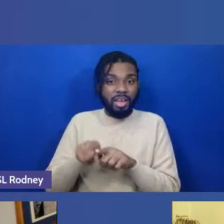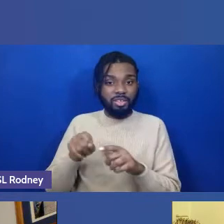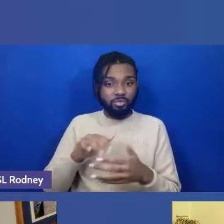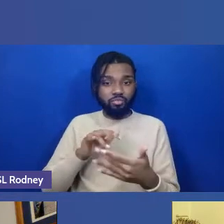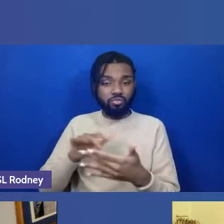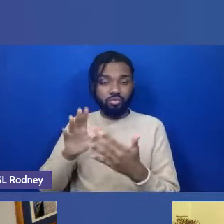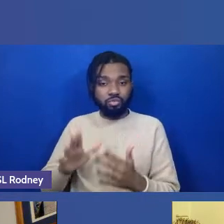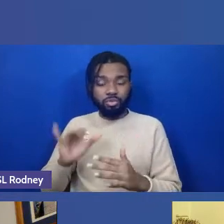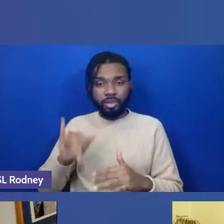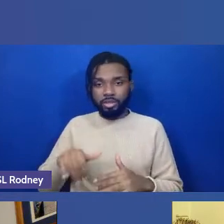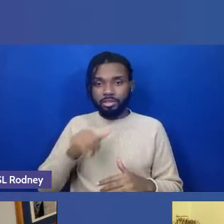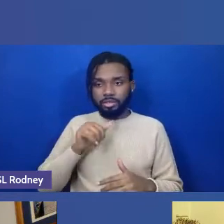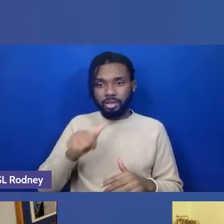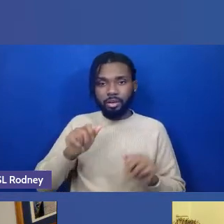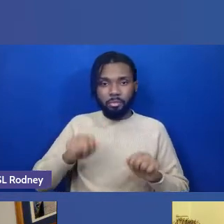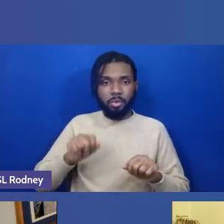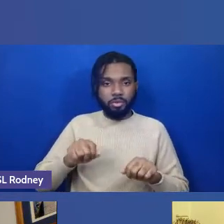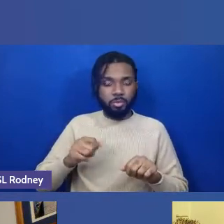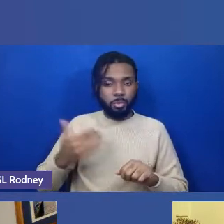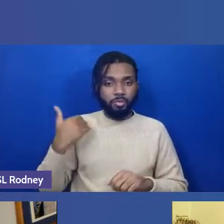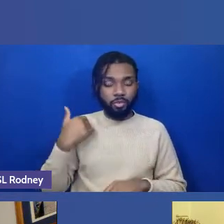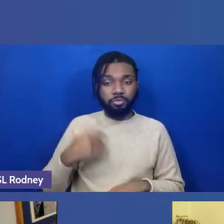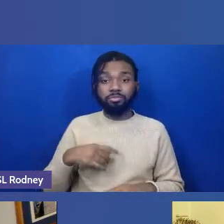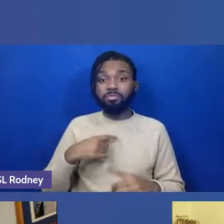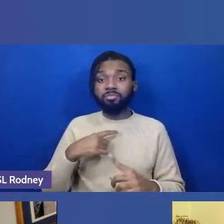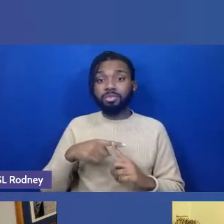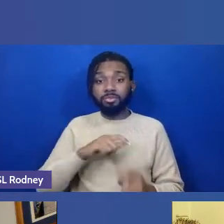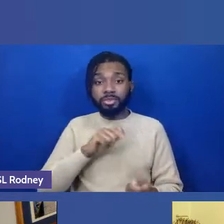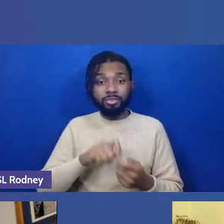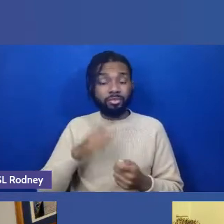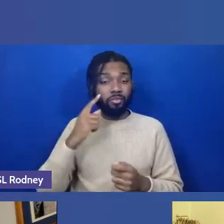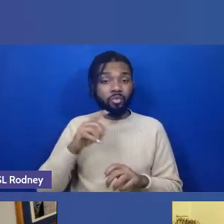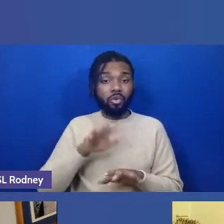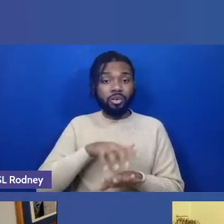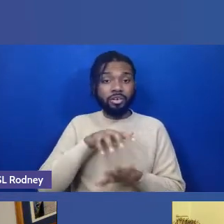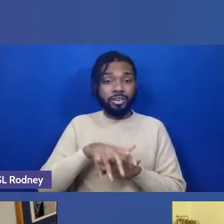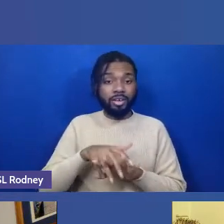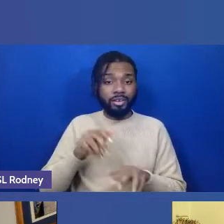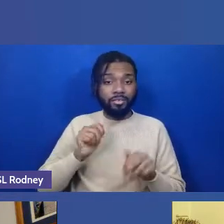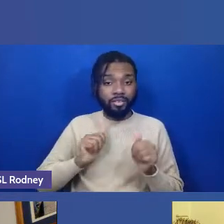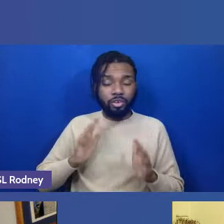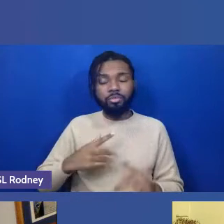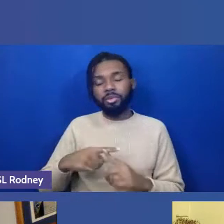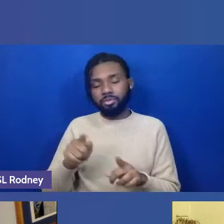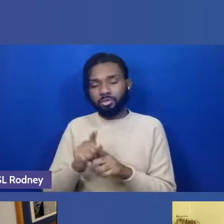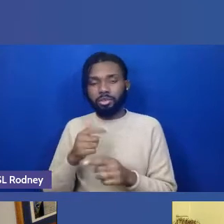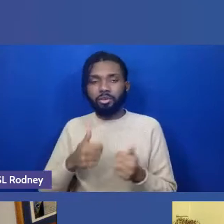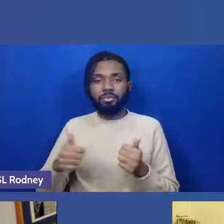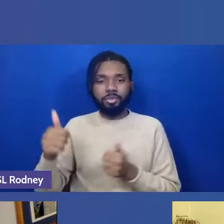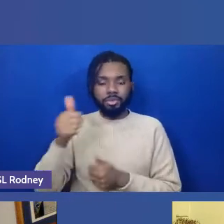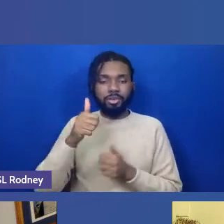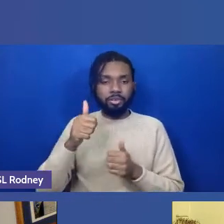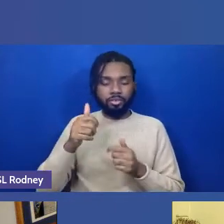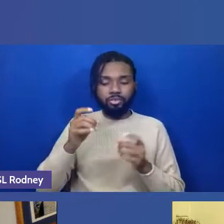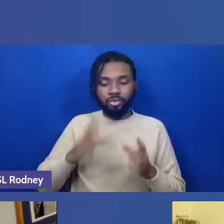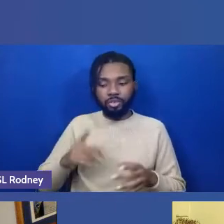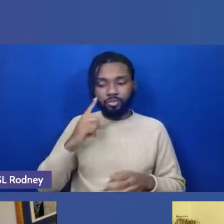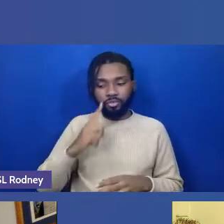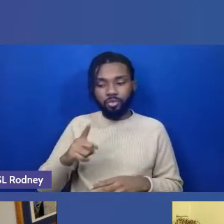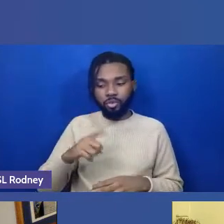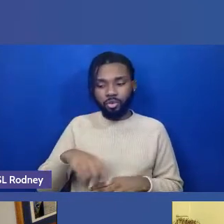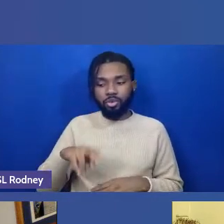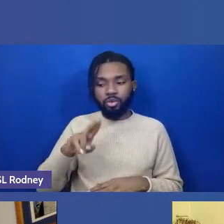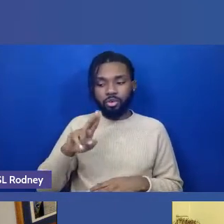never been possible before. In addition to that, for Native theater, and I am also the executive director of the Yale Indigenous Performing Arts Program, and